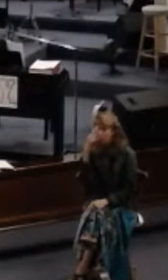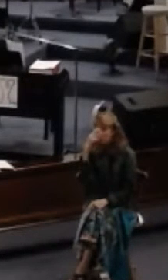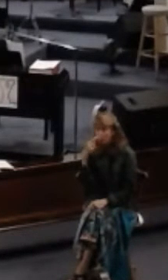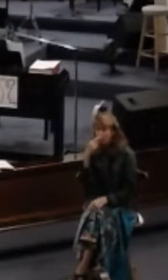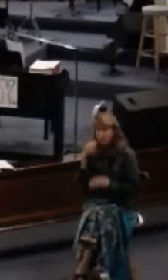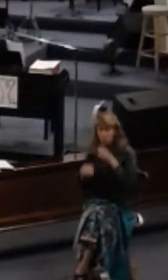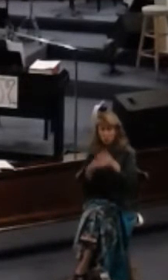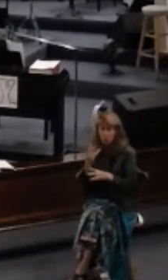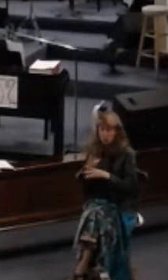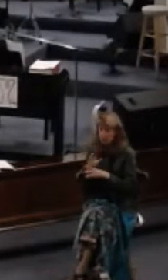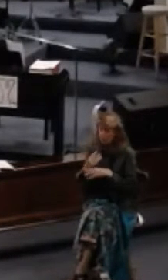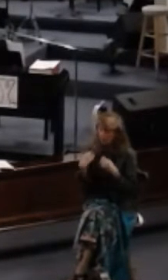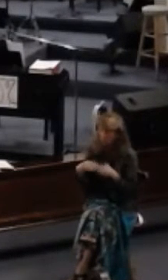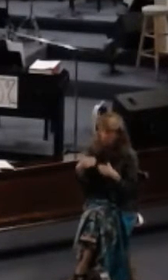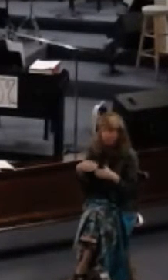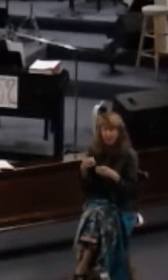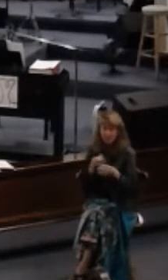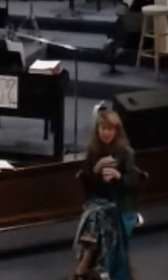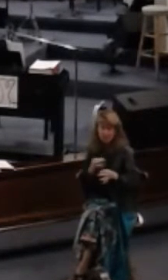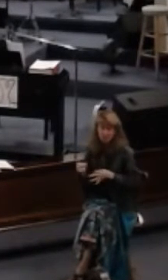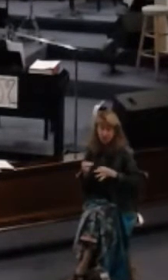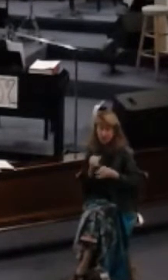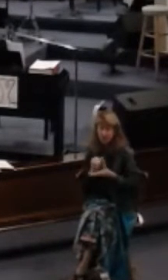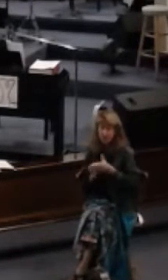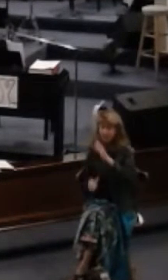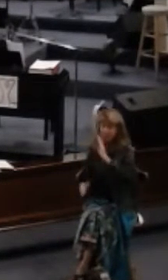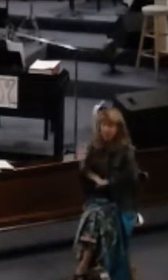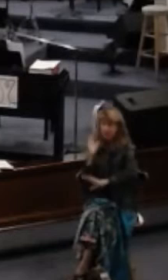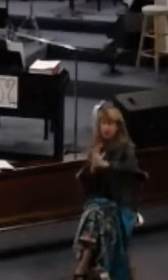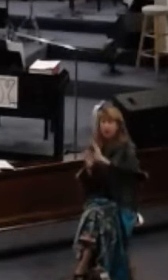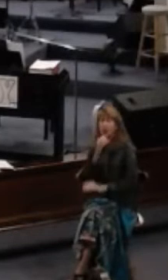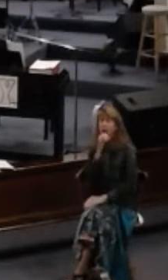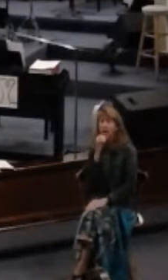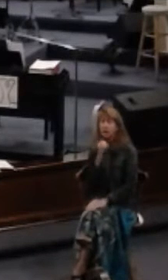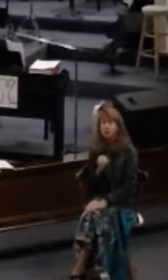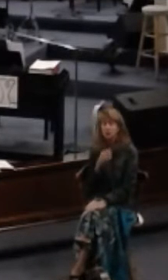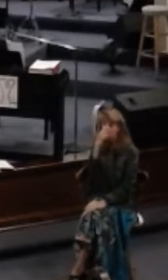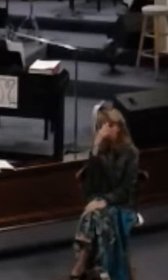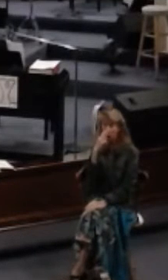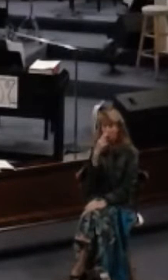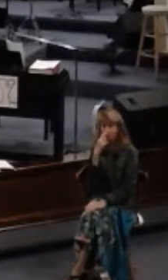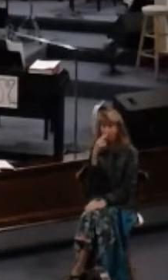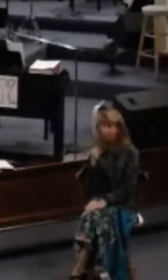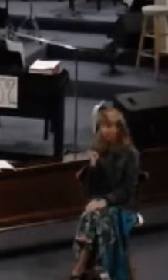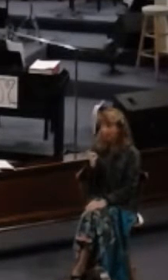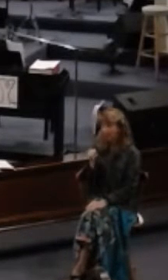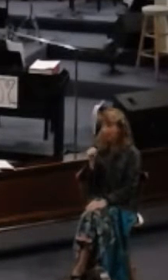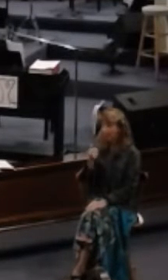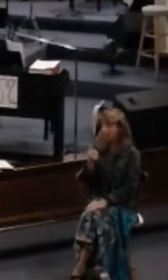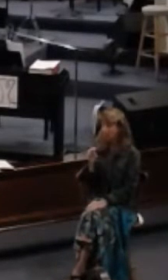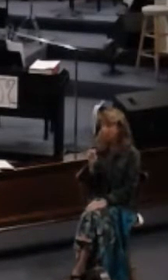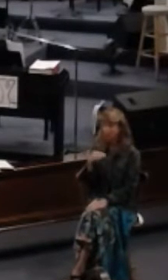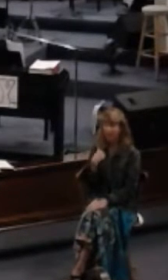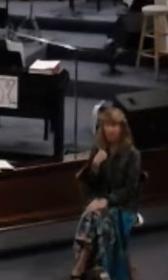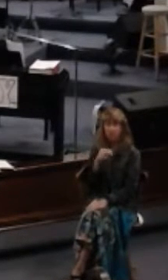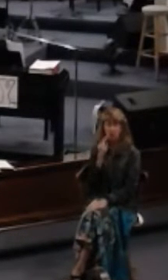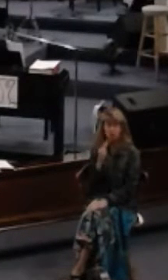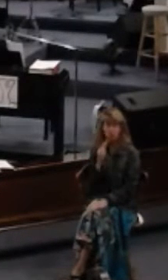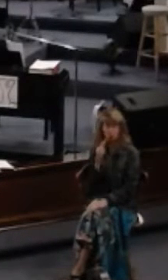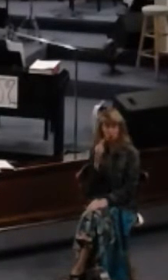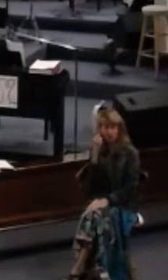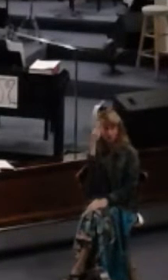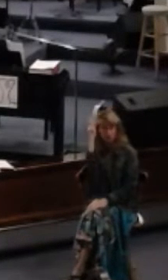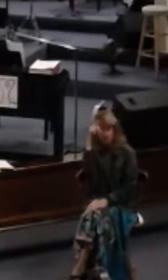that time. He explained that in ancient Rome, the pagans had two philosophies that they were